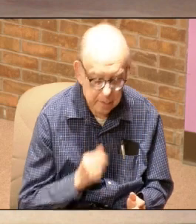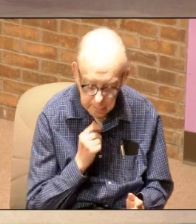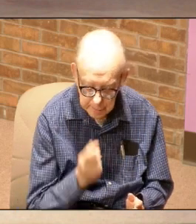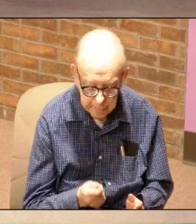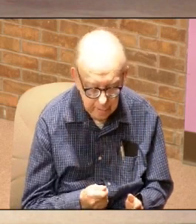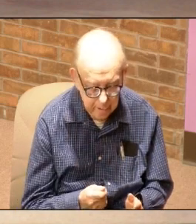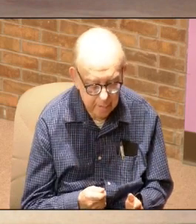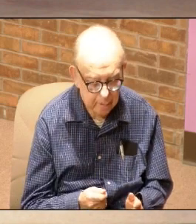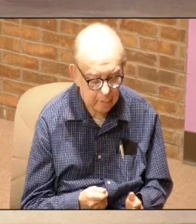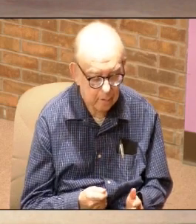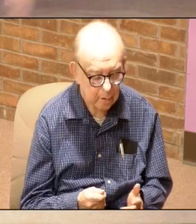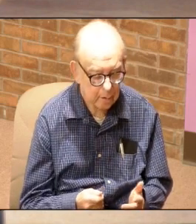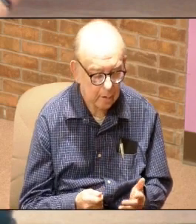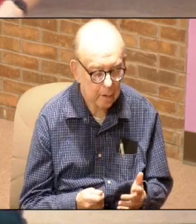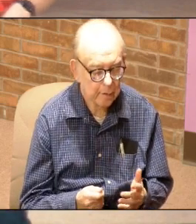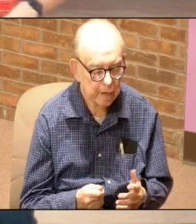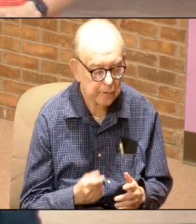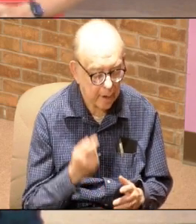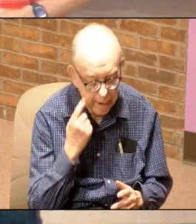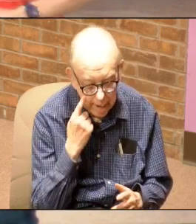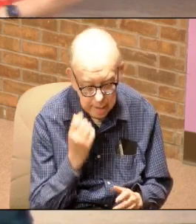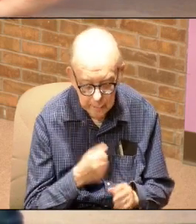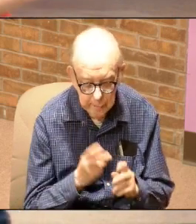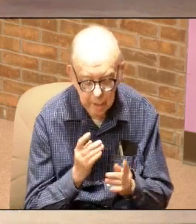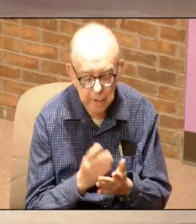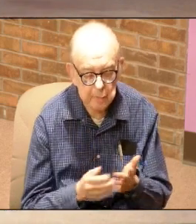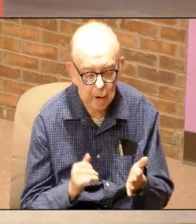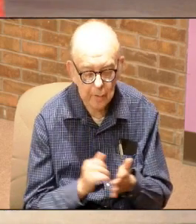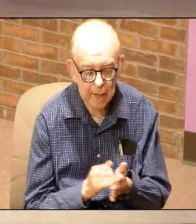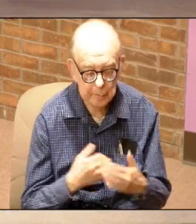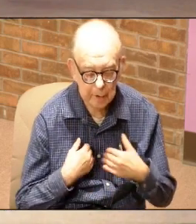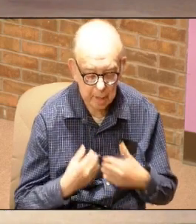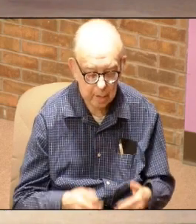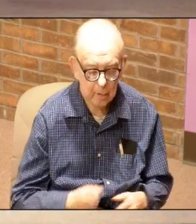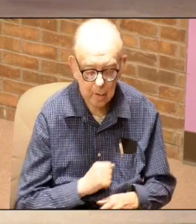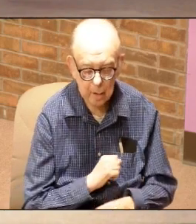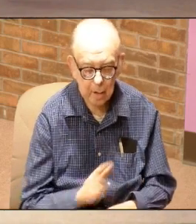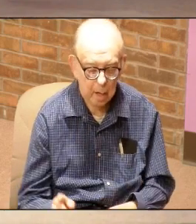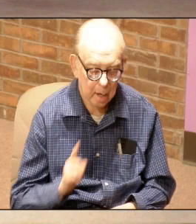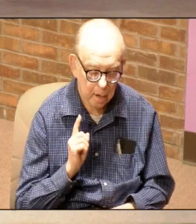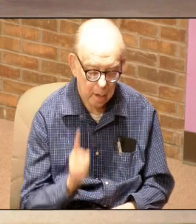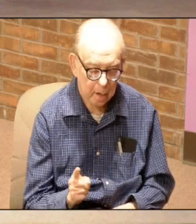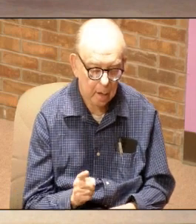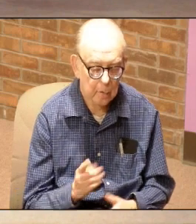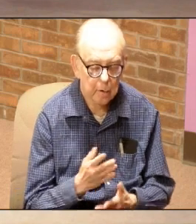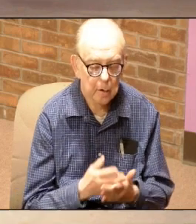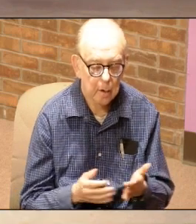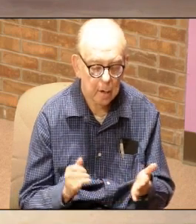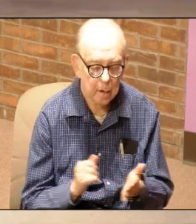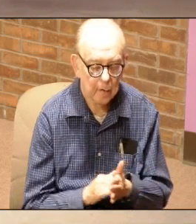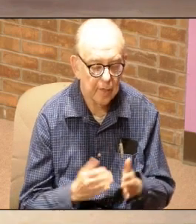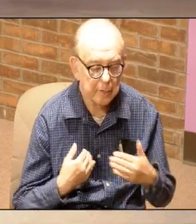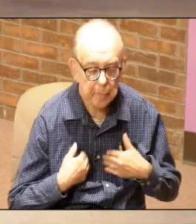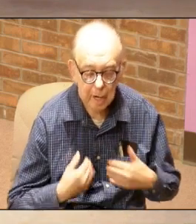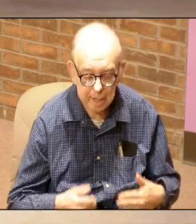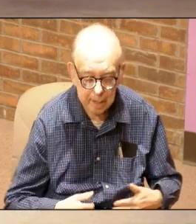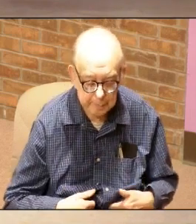eye, not everybody is a bone, not everybody's a ligament, but we all are one part of that